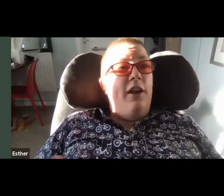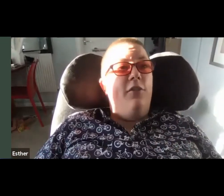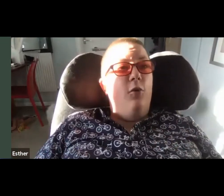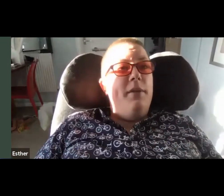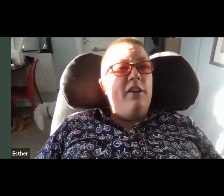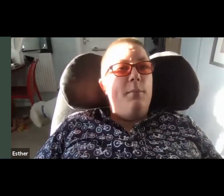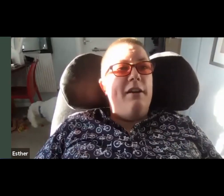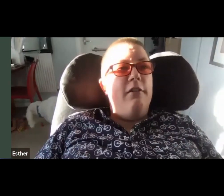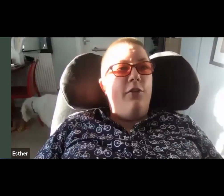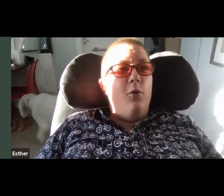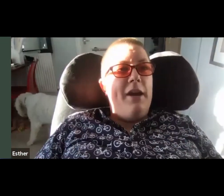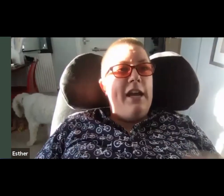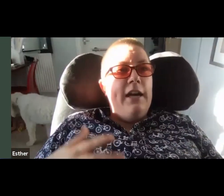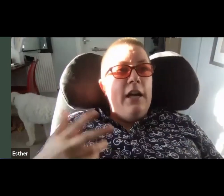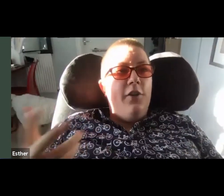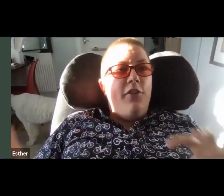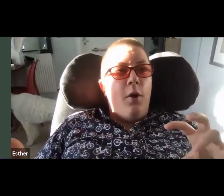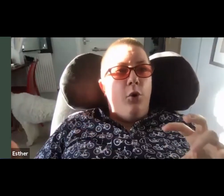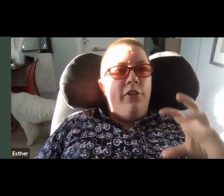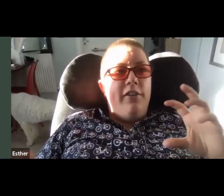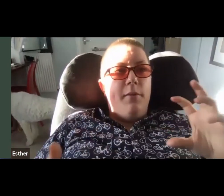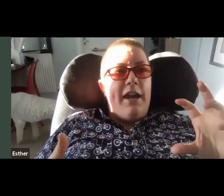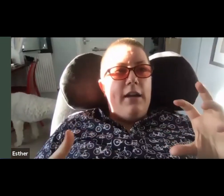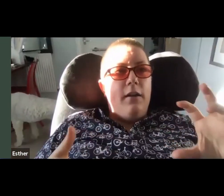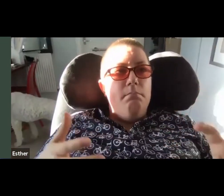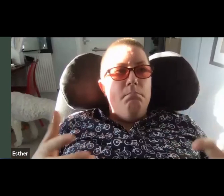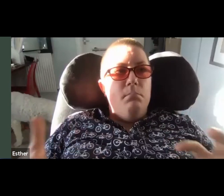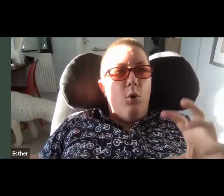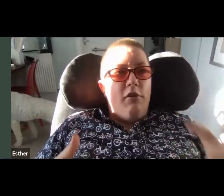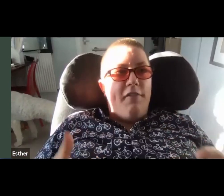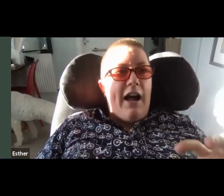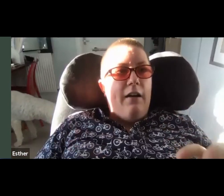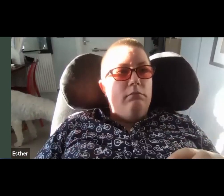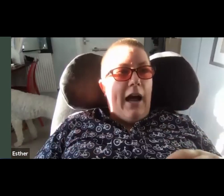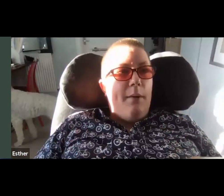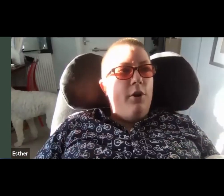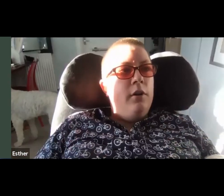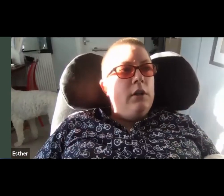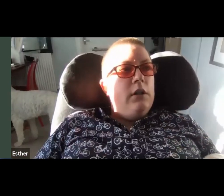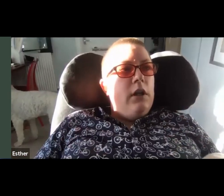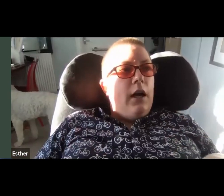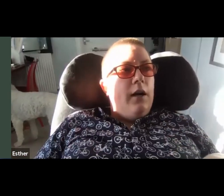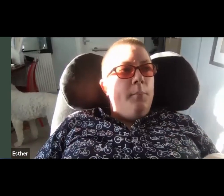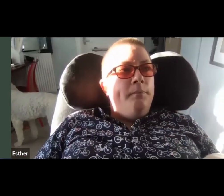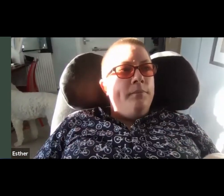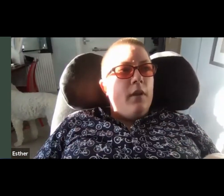completely transformed the experience for me. And so I wanted to make more of that happen.